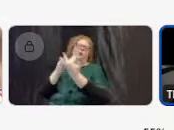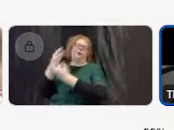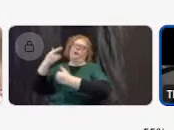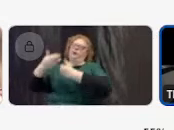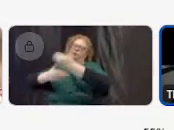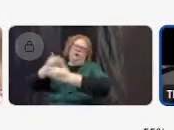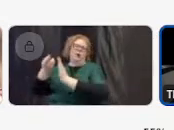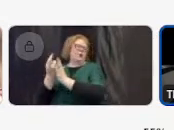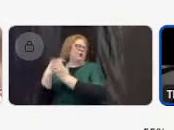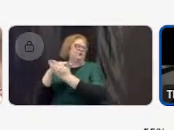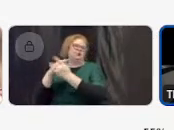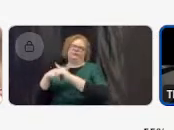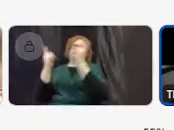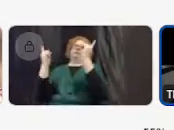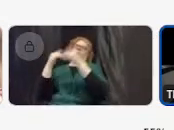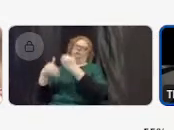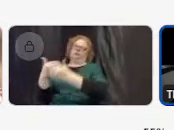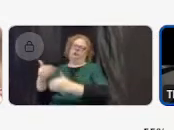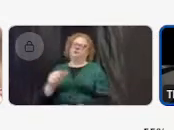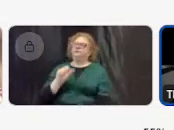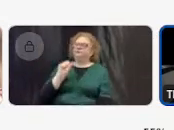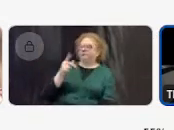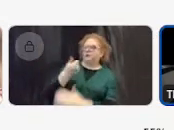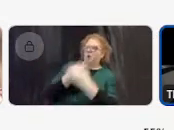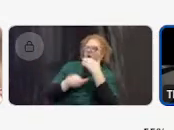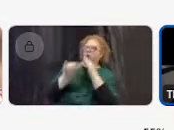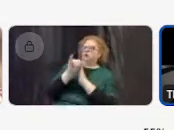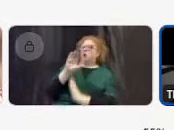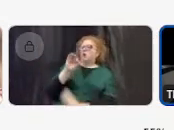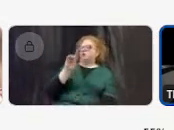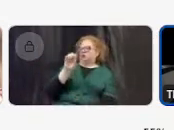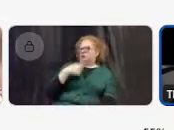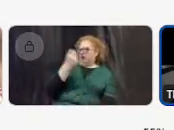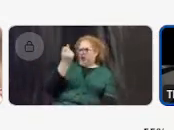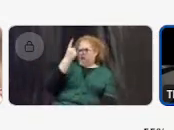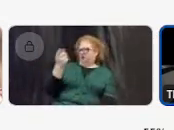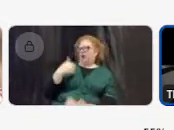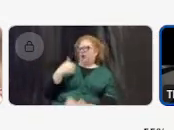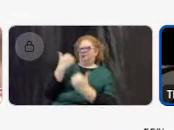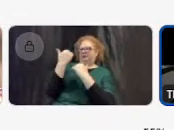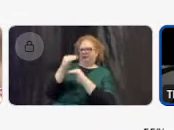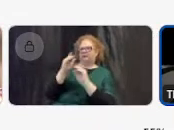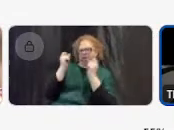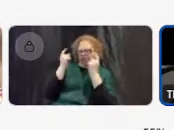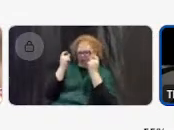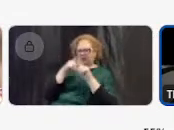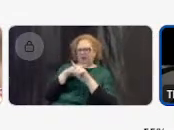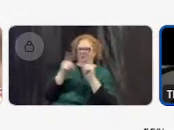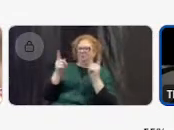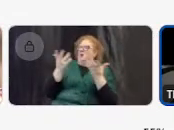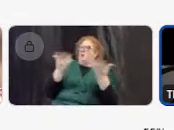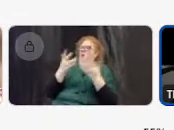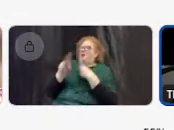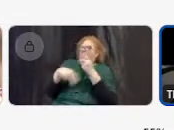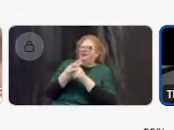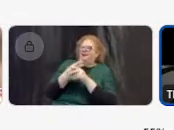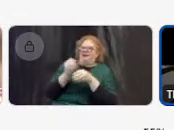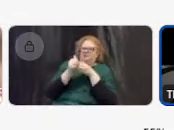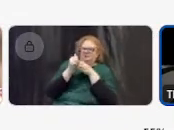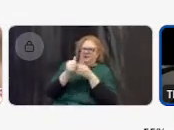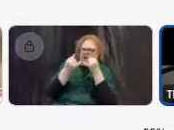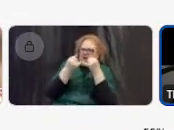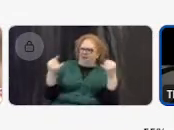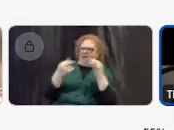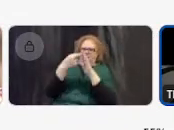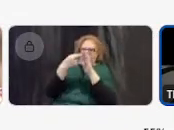codes, I know that you have limitations of what you can do on review, but is there any sort of guidelines under this policy of